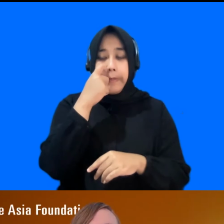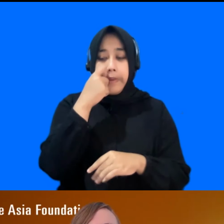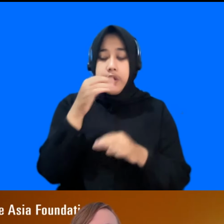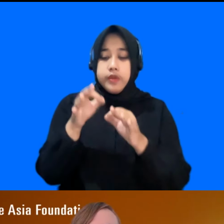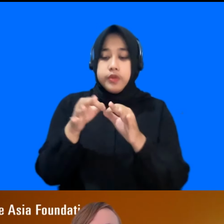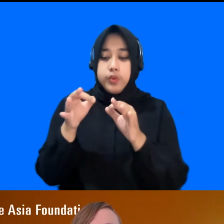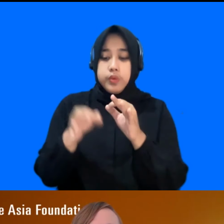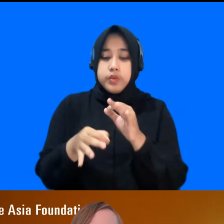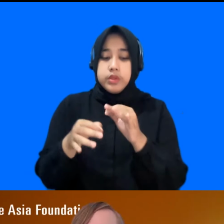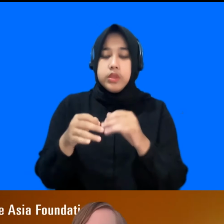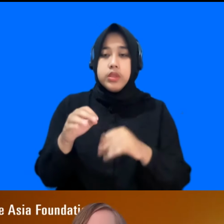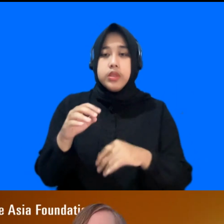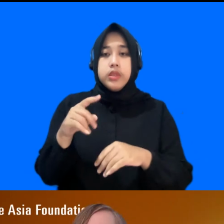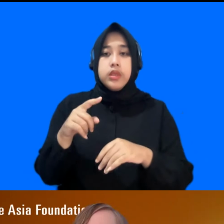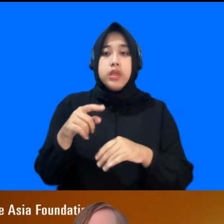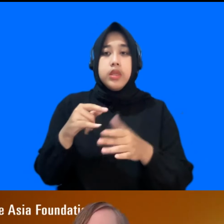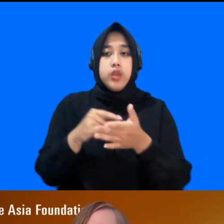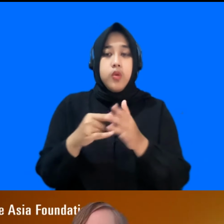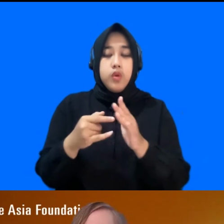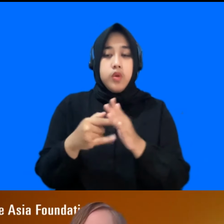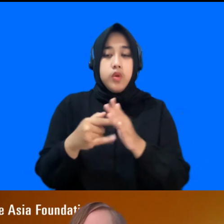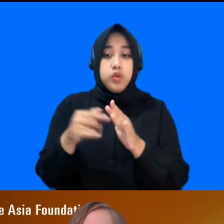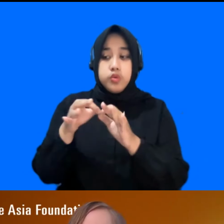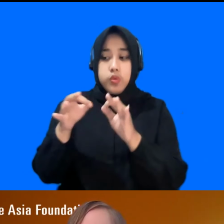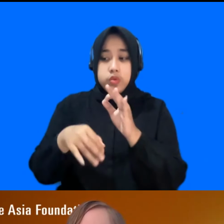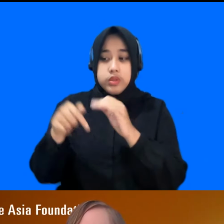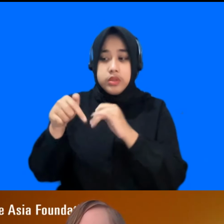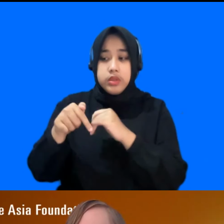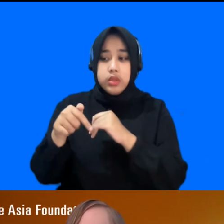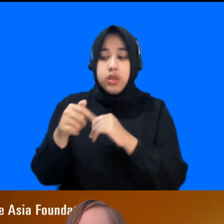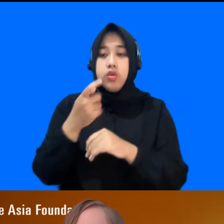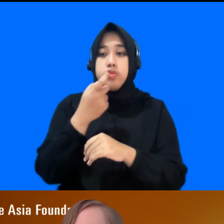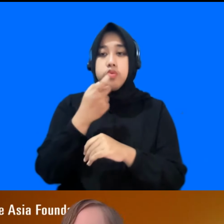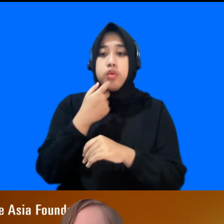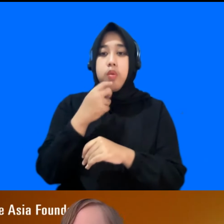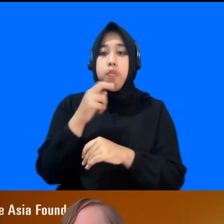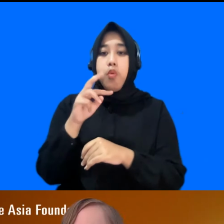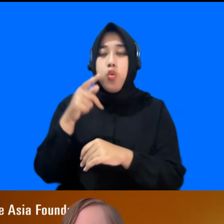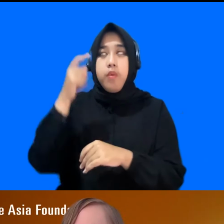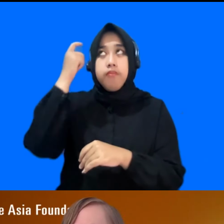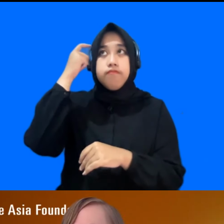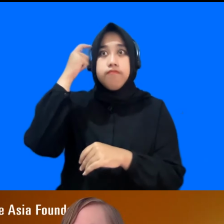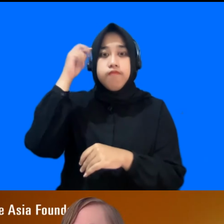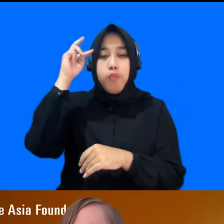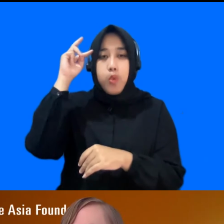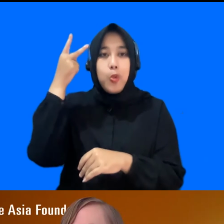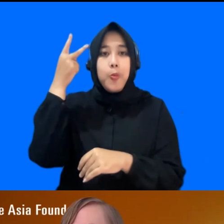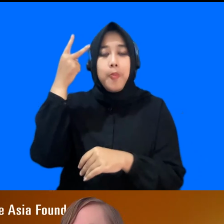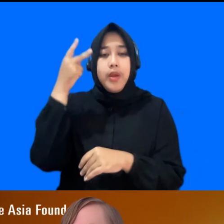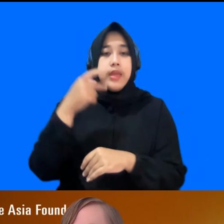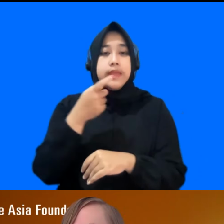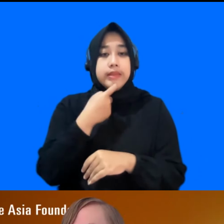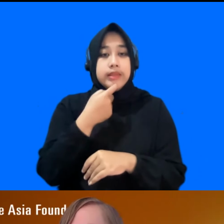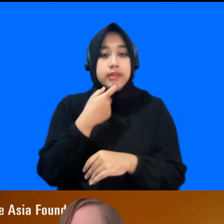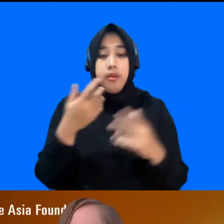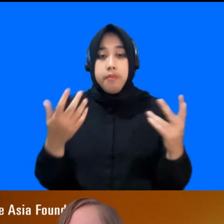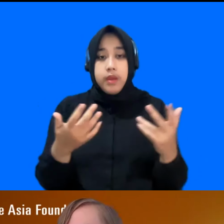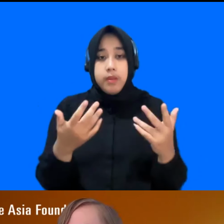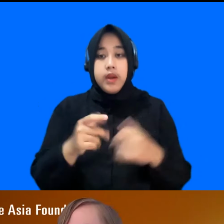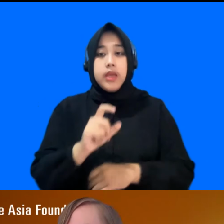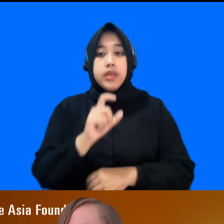that changed a lot the way I perceive, you know, how to solve problems. I don't think that everything needs to be